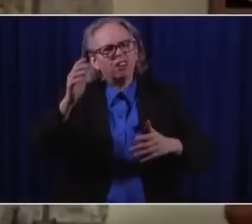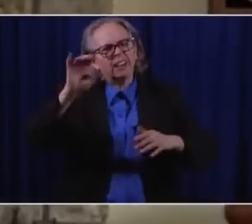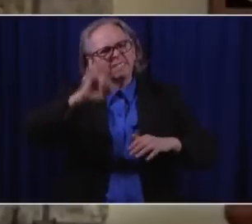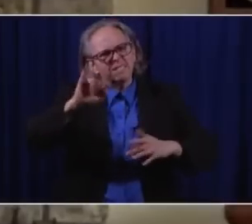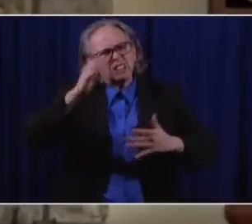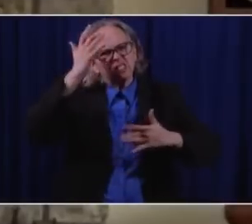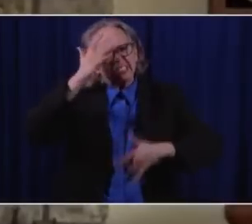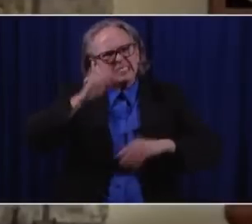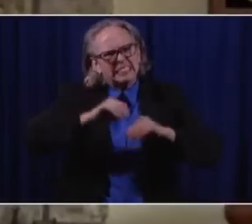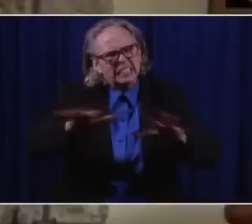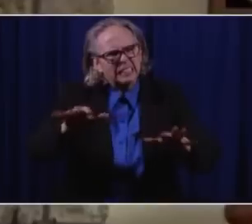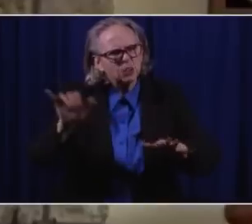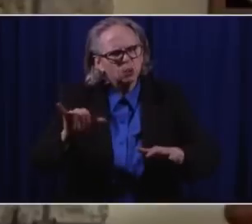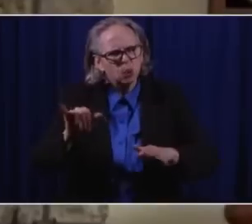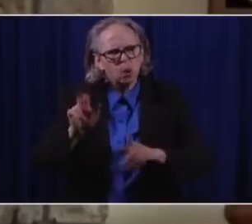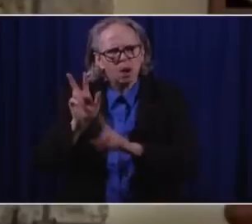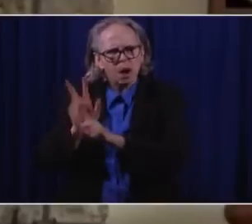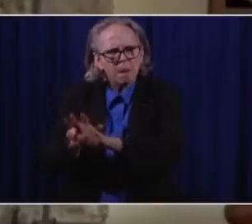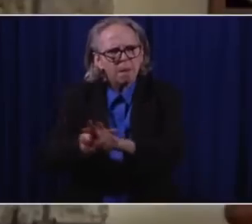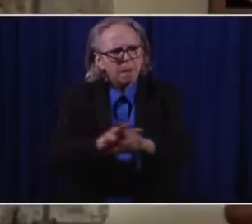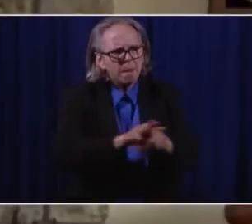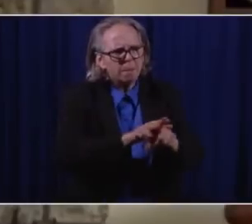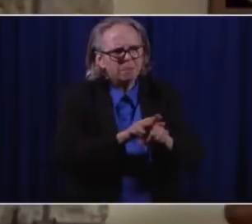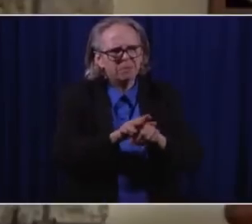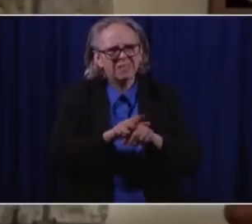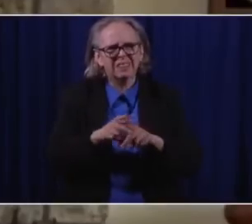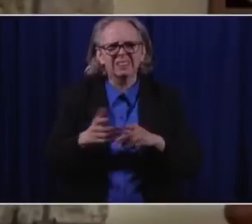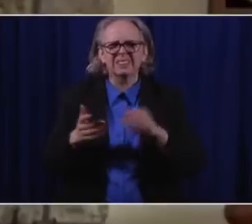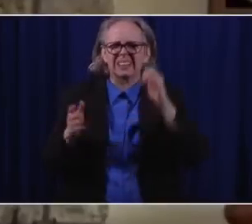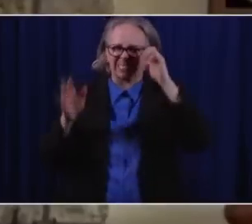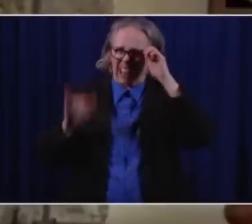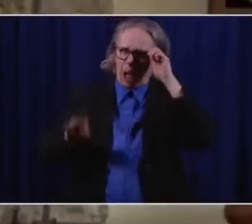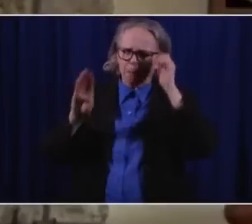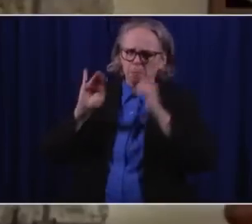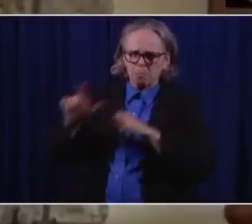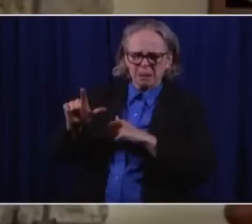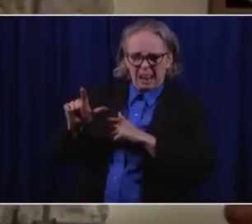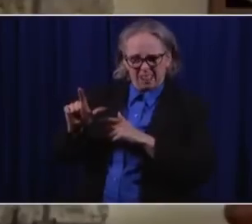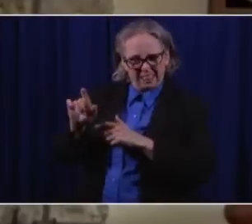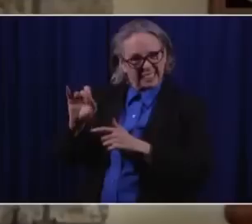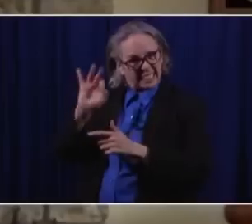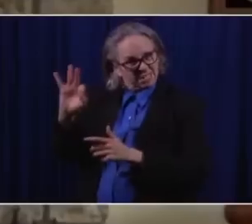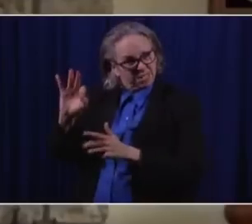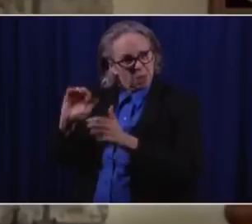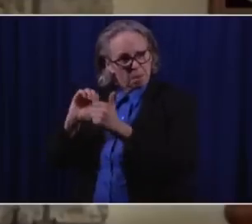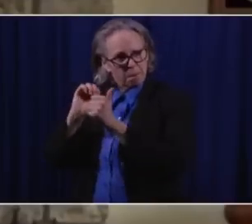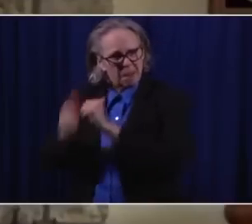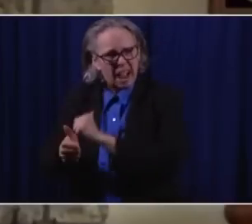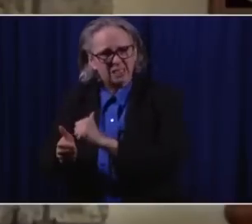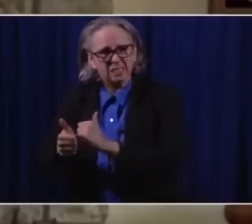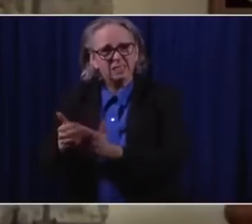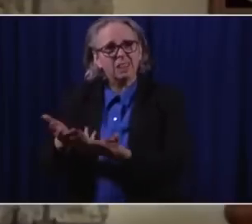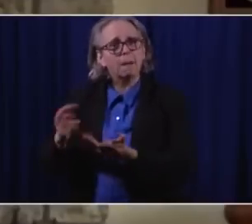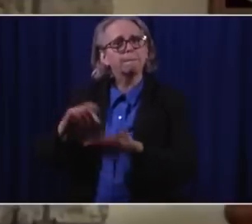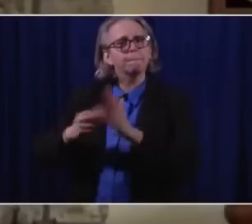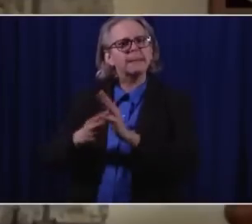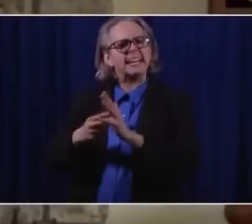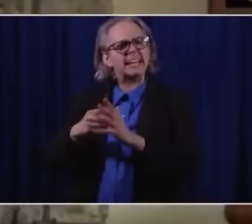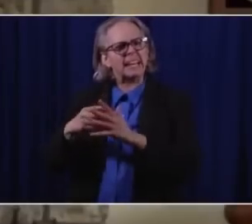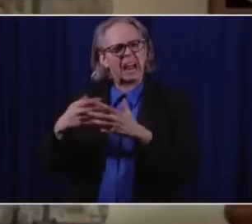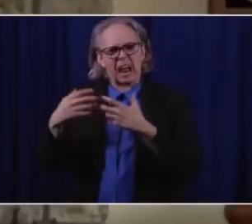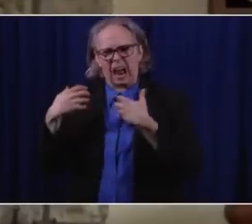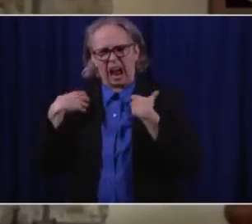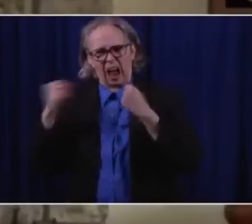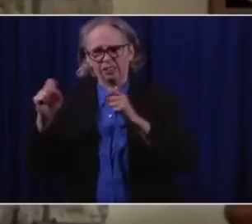Legislation would remove the authority that's required to deal with other outbreaks in the future.